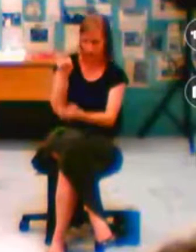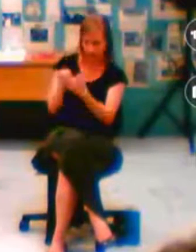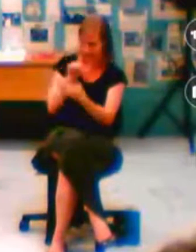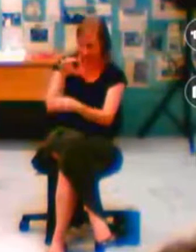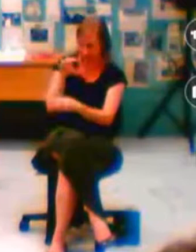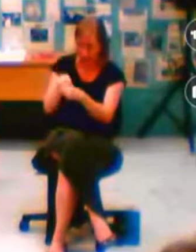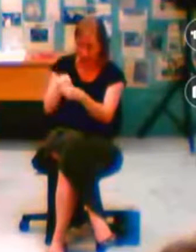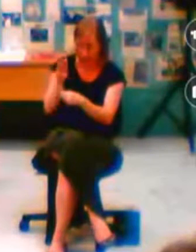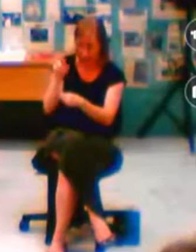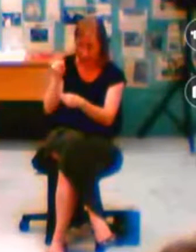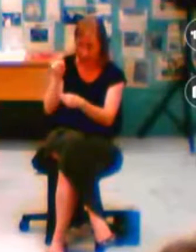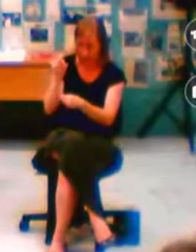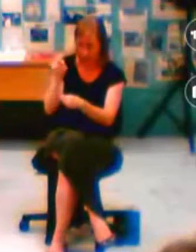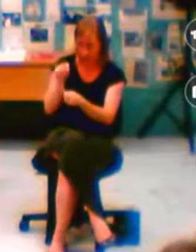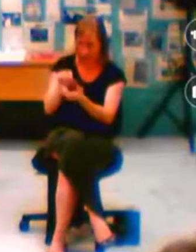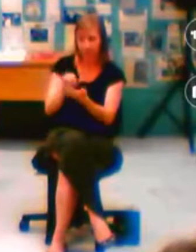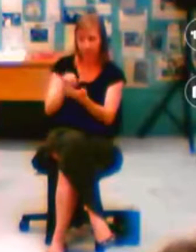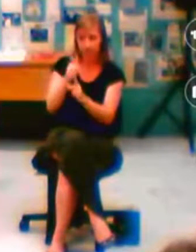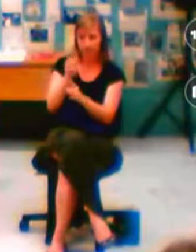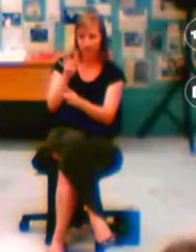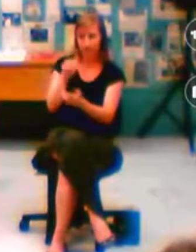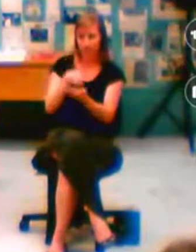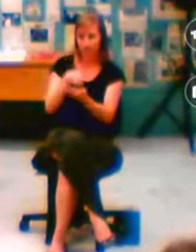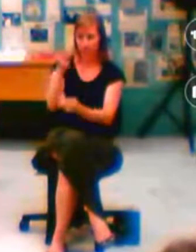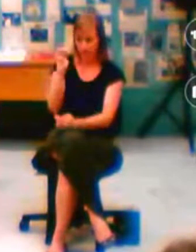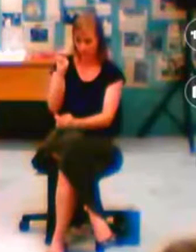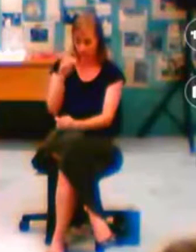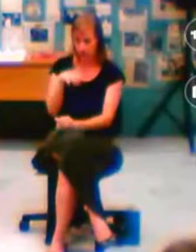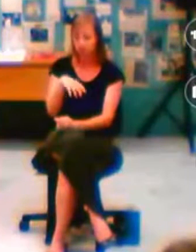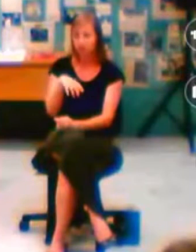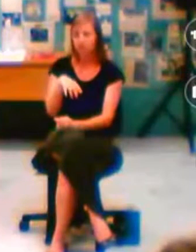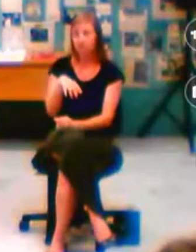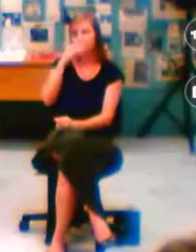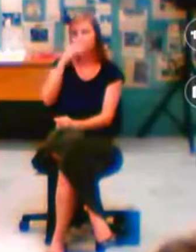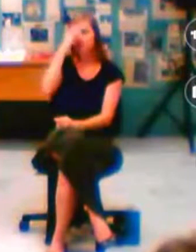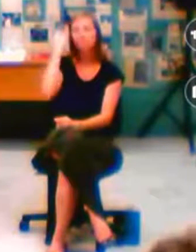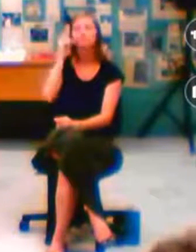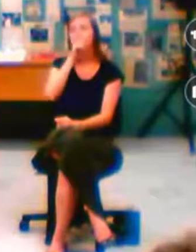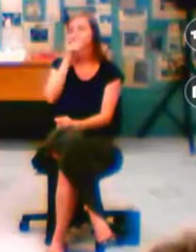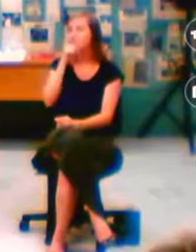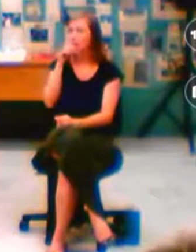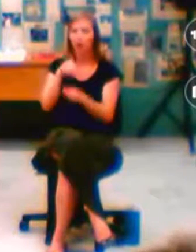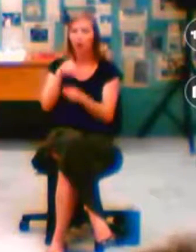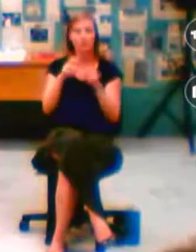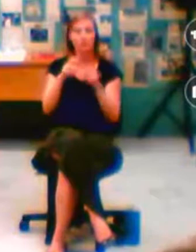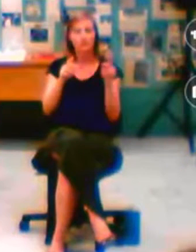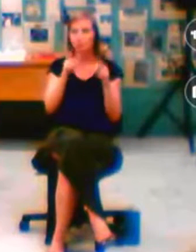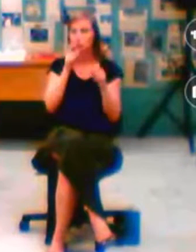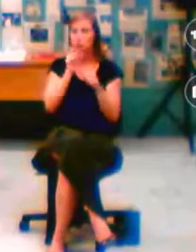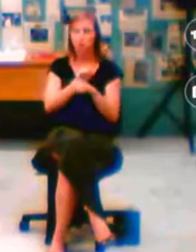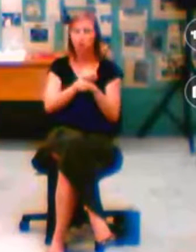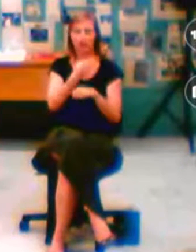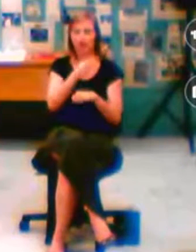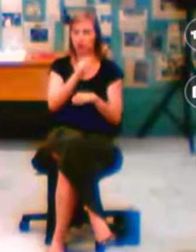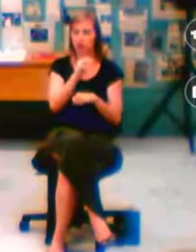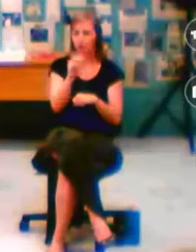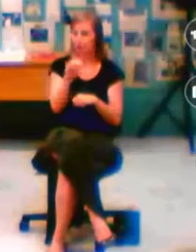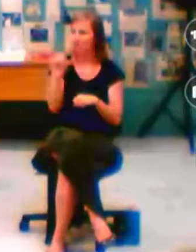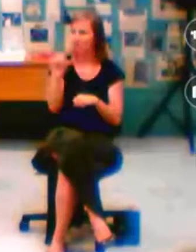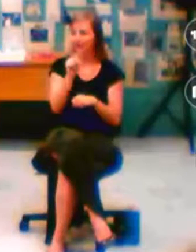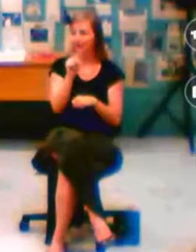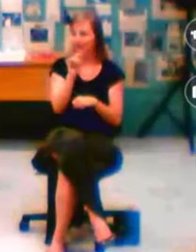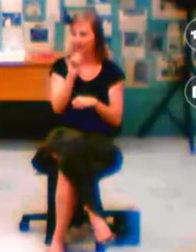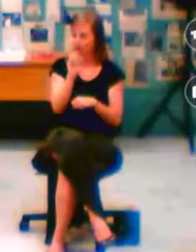2014. Average annual employment of direct health and medical insurance carriers, so this would probably not